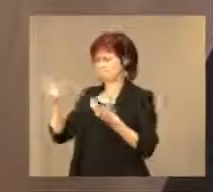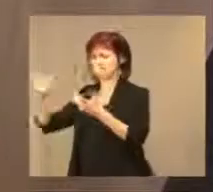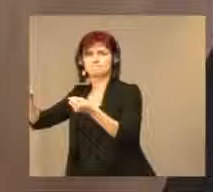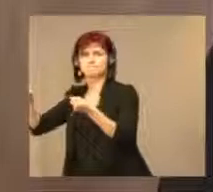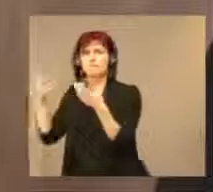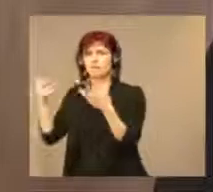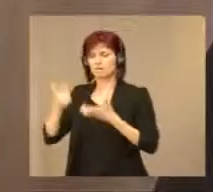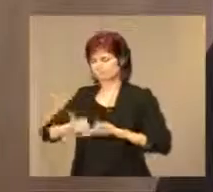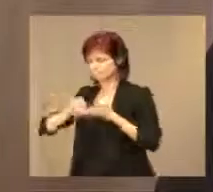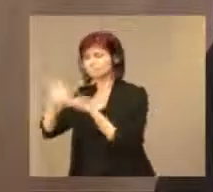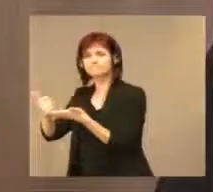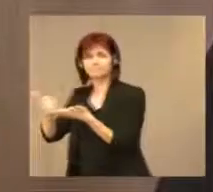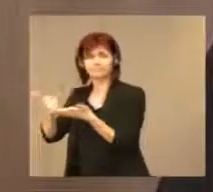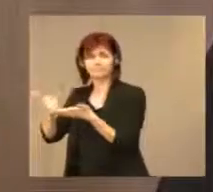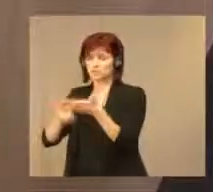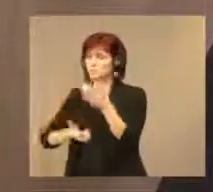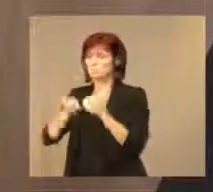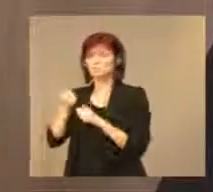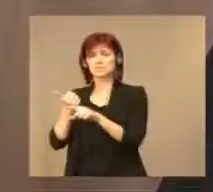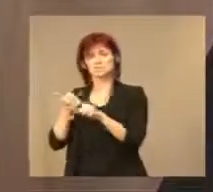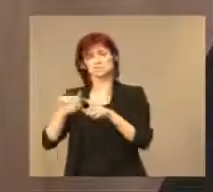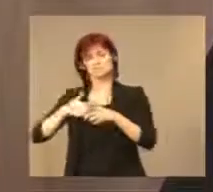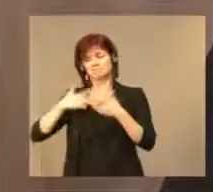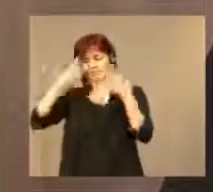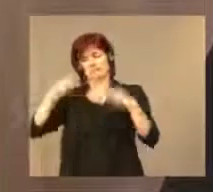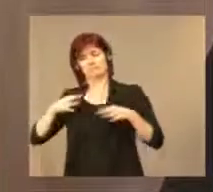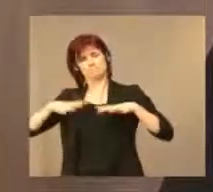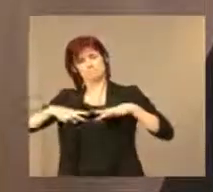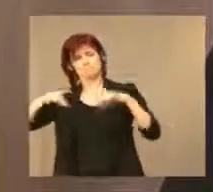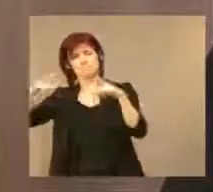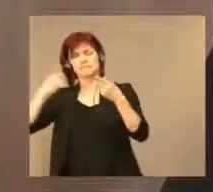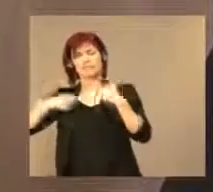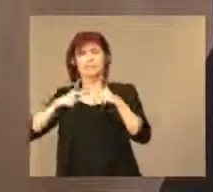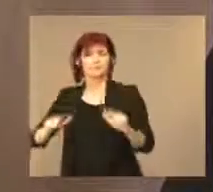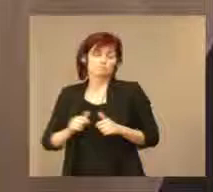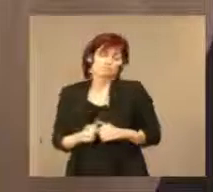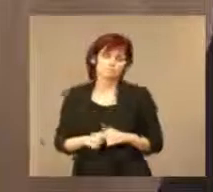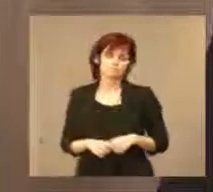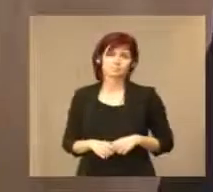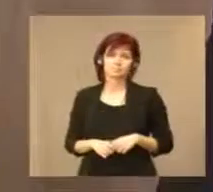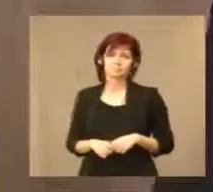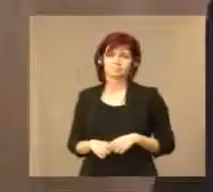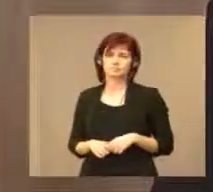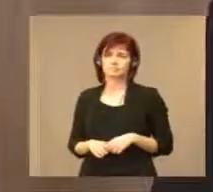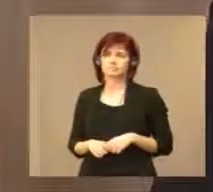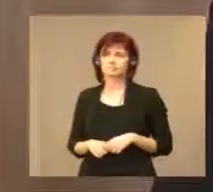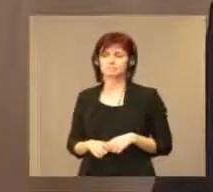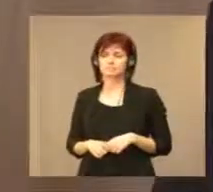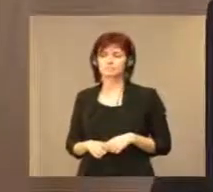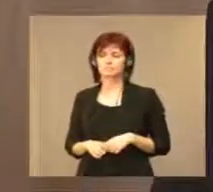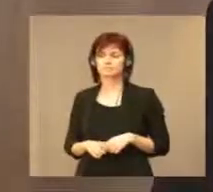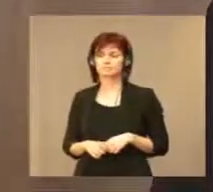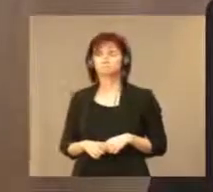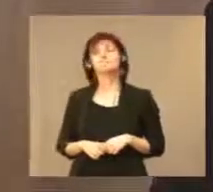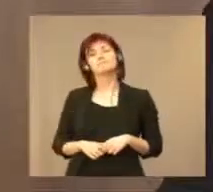them. I think just as, you know, it's required to ensure that our languages